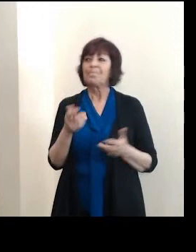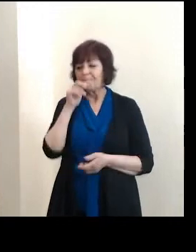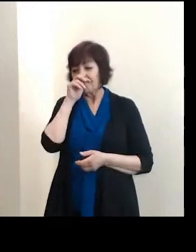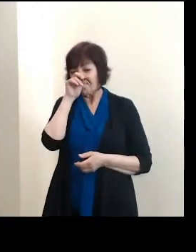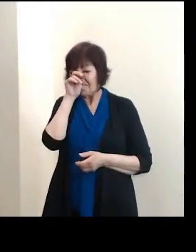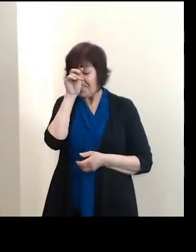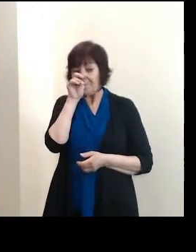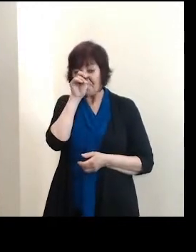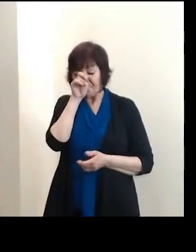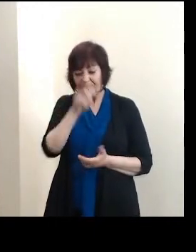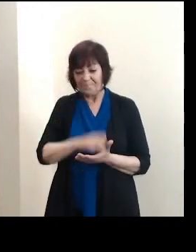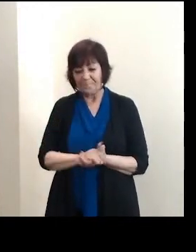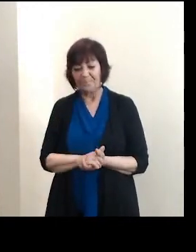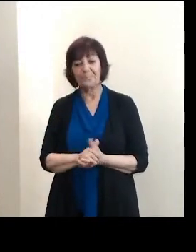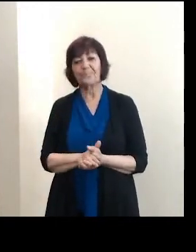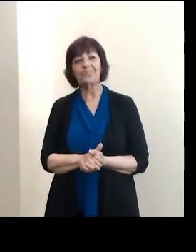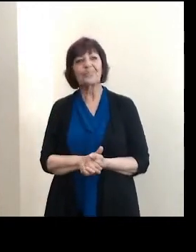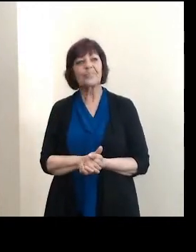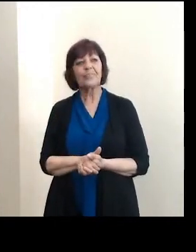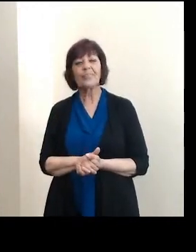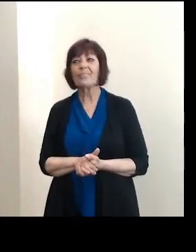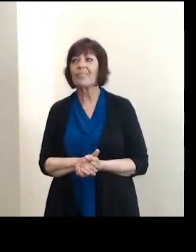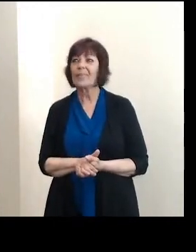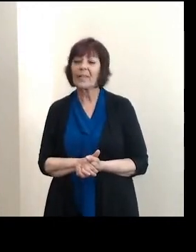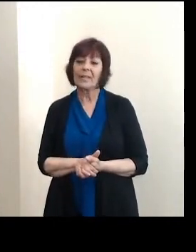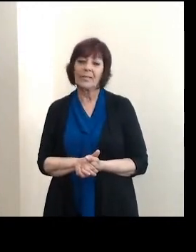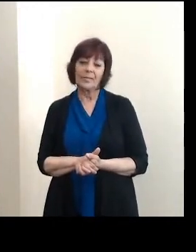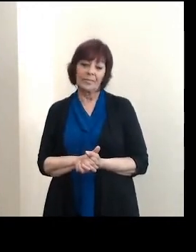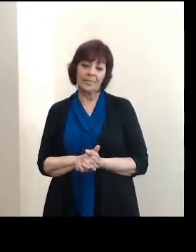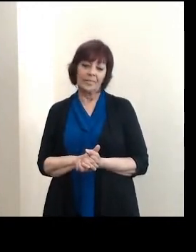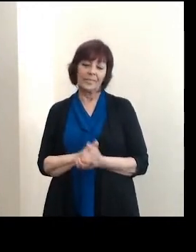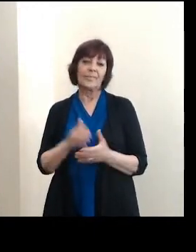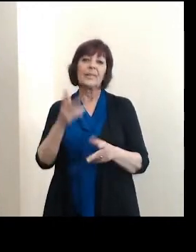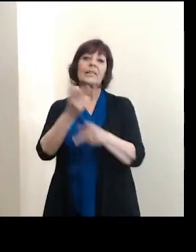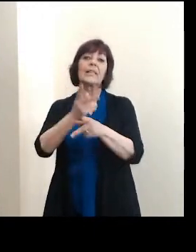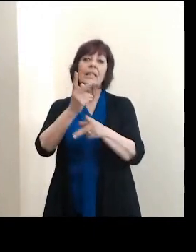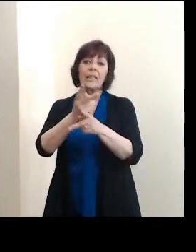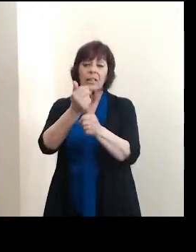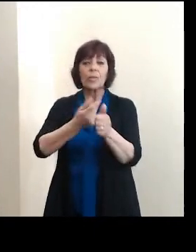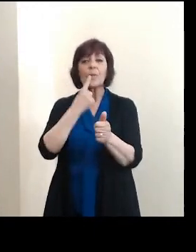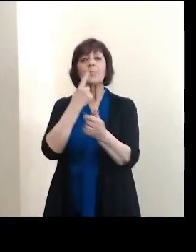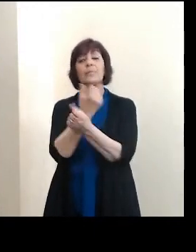it to someone else, even if you yourself do not really get sick. So take care, everyone. Be safe and well.